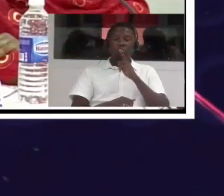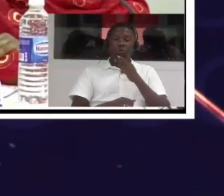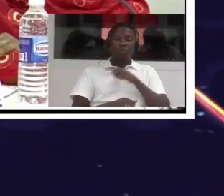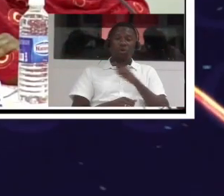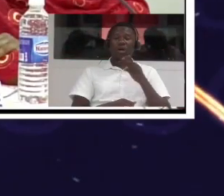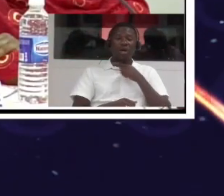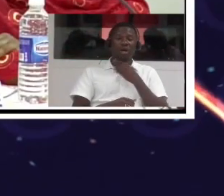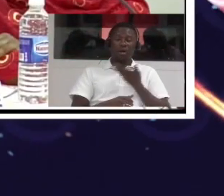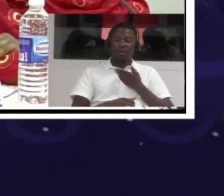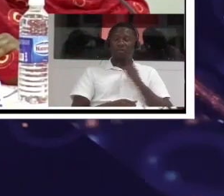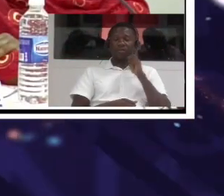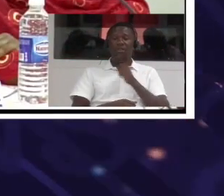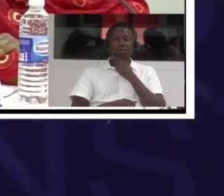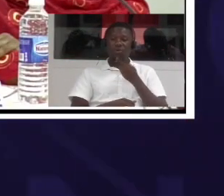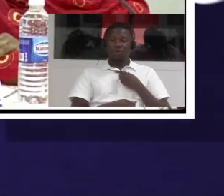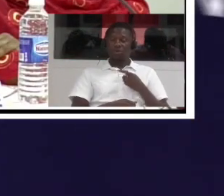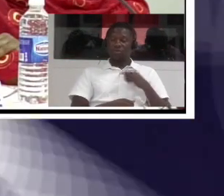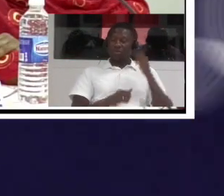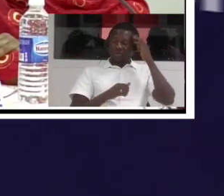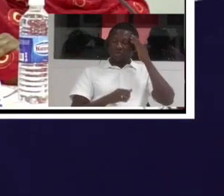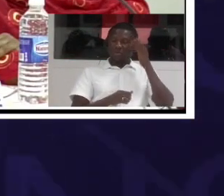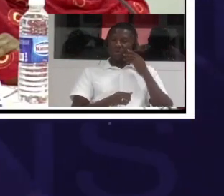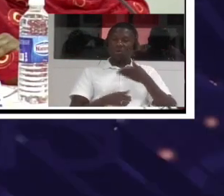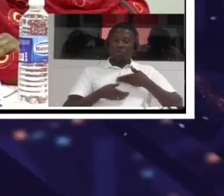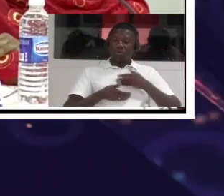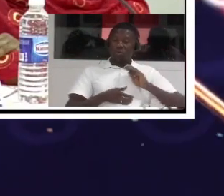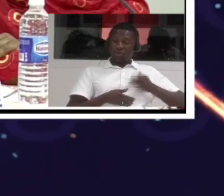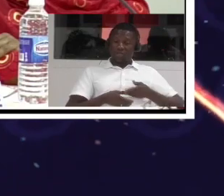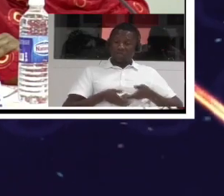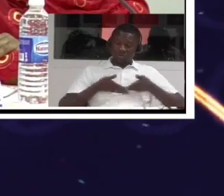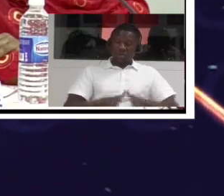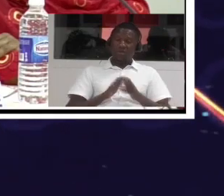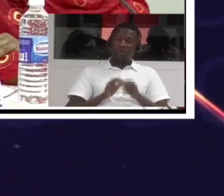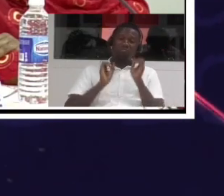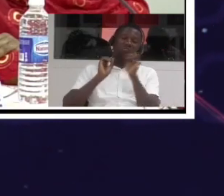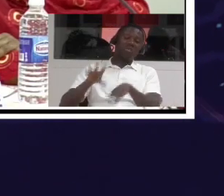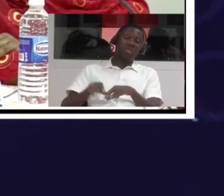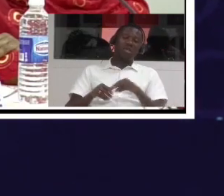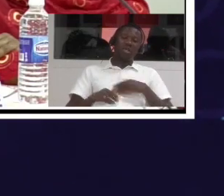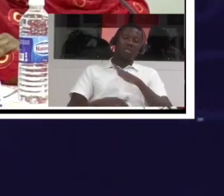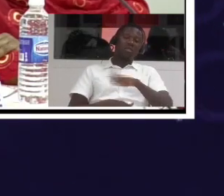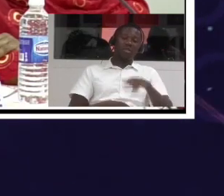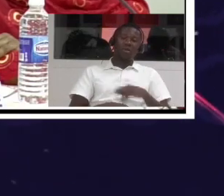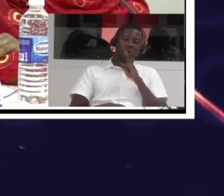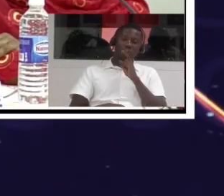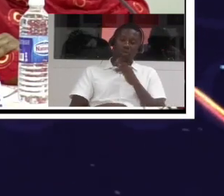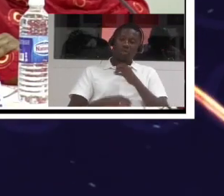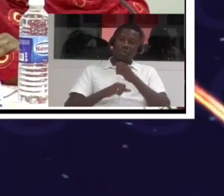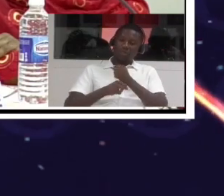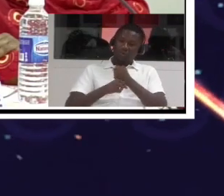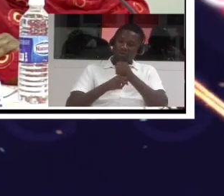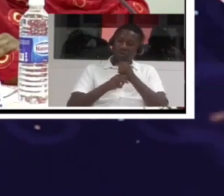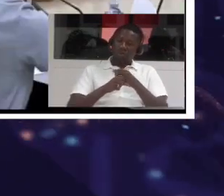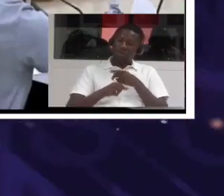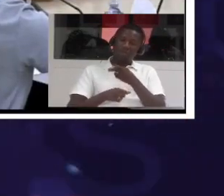for social reasons, women are giving birth, and then some of them are dumping their children. But who is accounting for, I mean, these children?